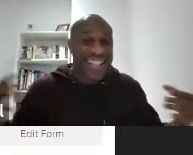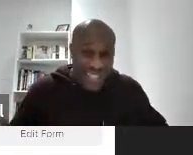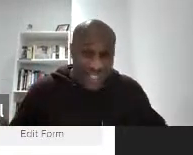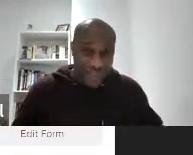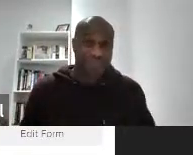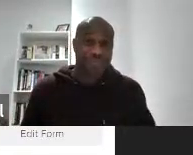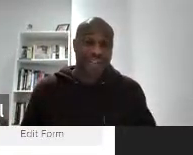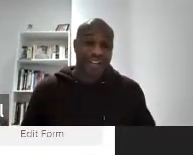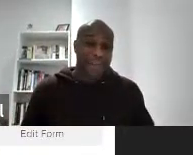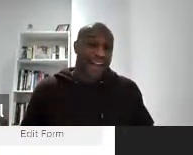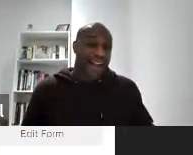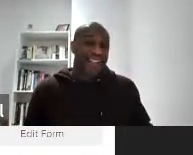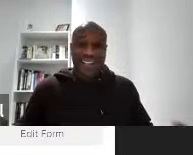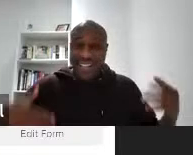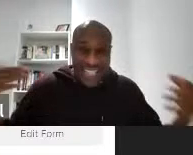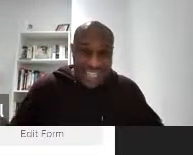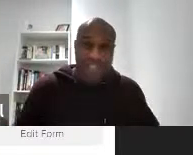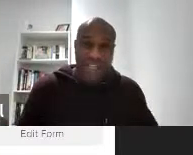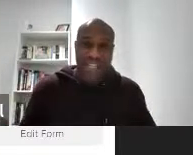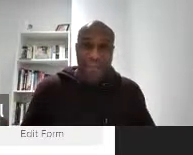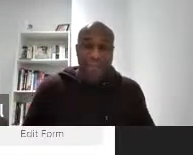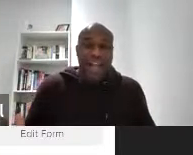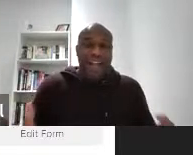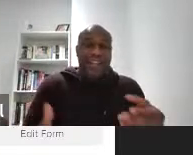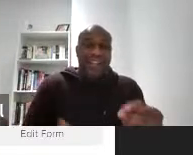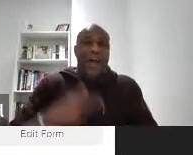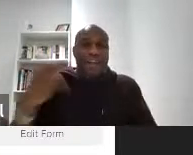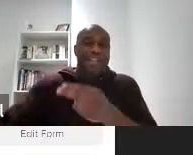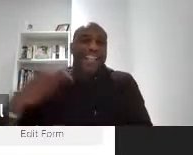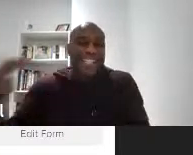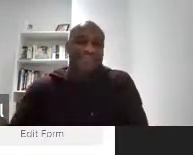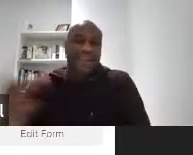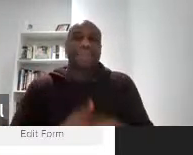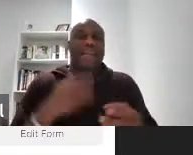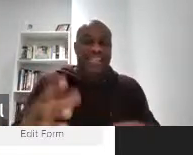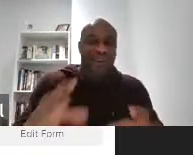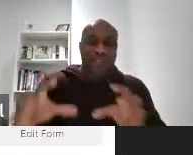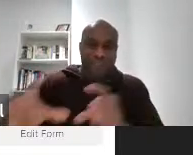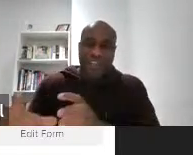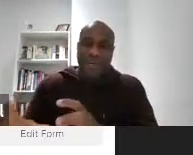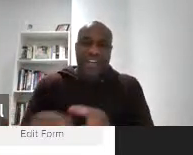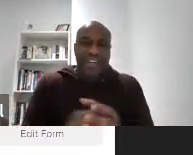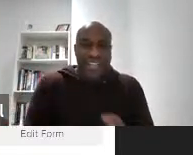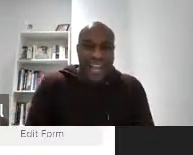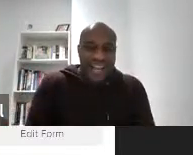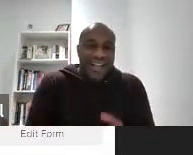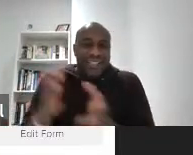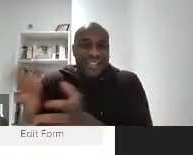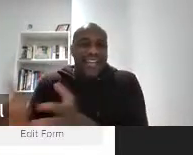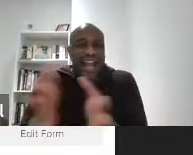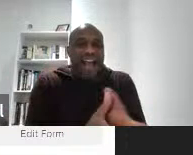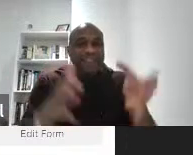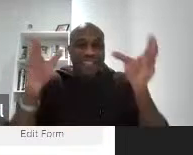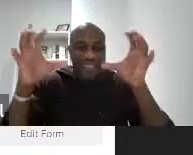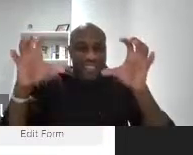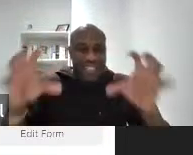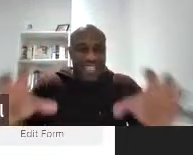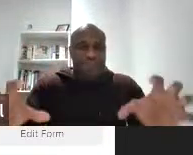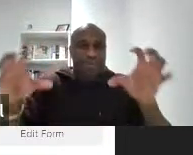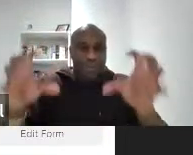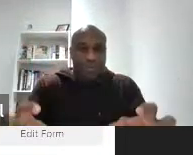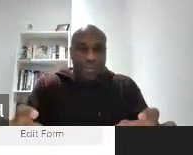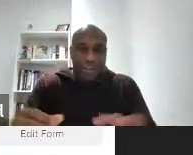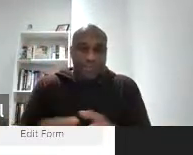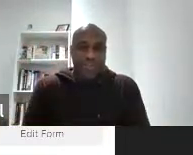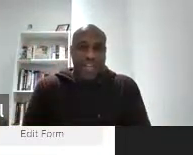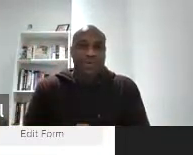to continue to prototype and to continue with the idea, and then to hopefully iterate based on the feedback you're going to get, to then have a